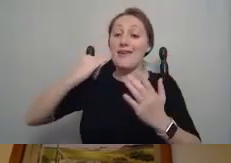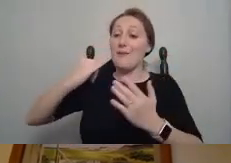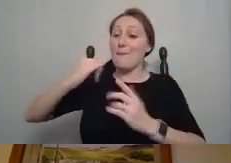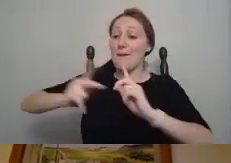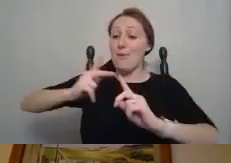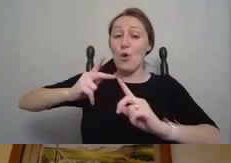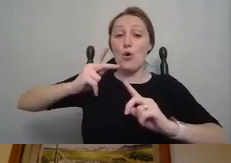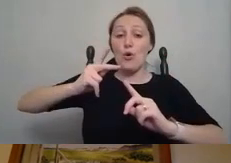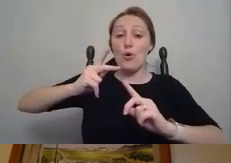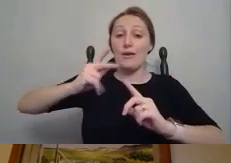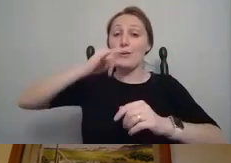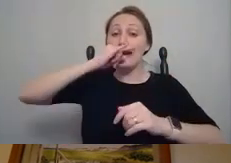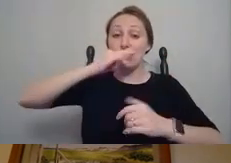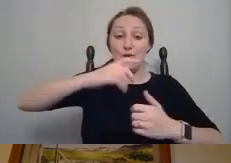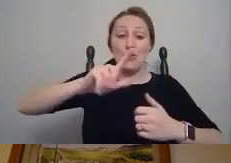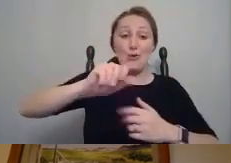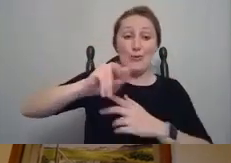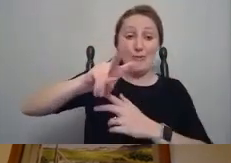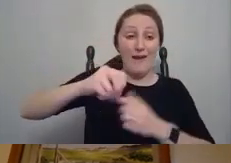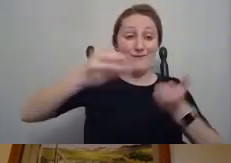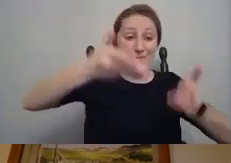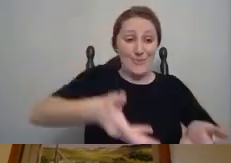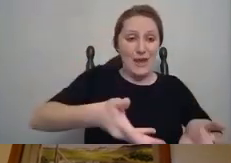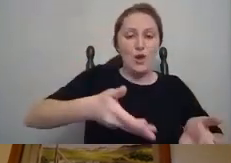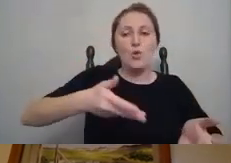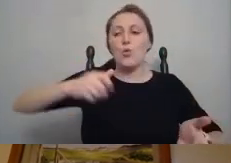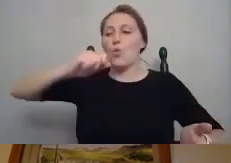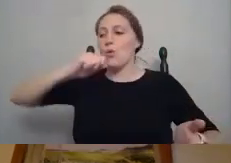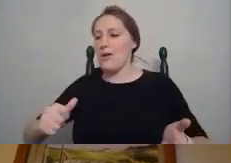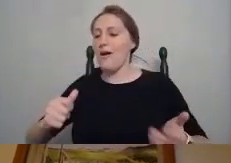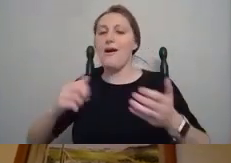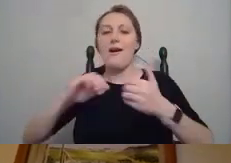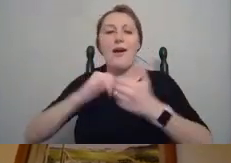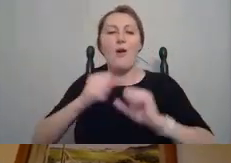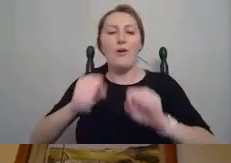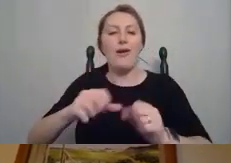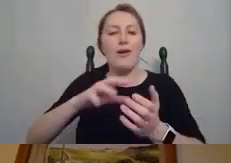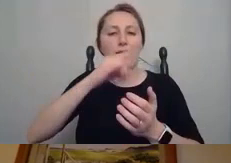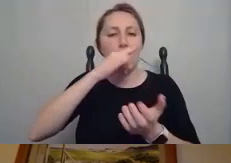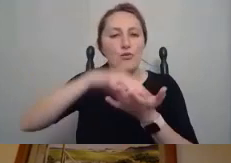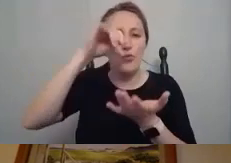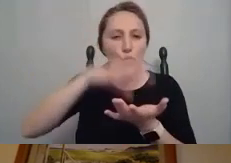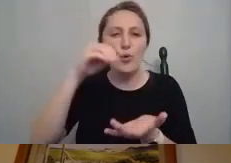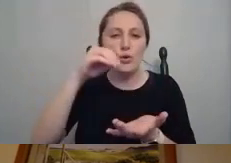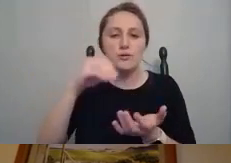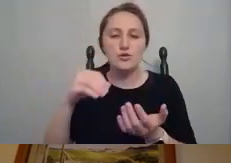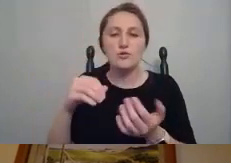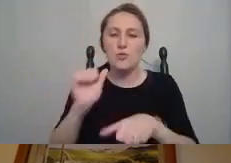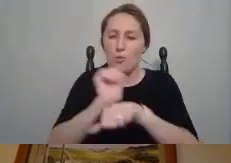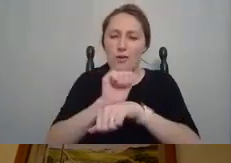us or if they're not, right? Hopefully, I think we're close to settling the digital